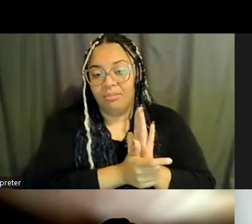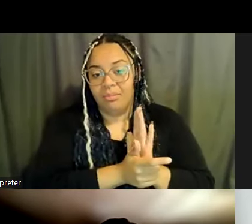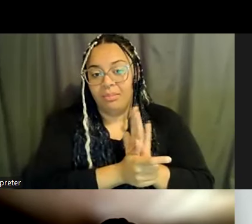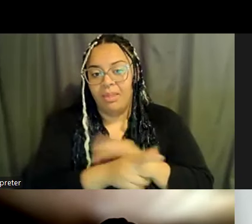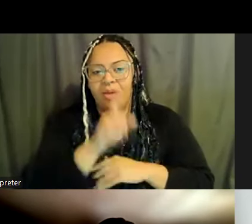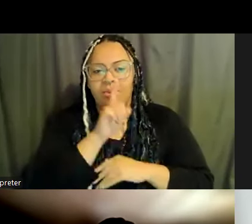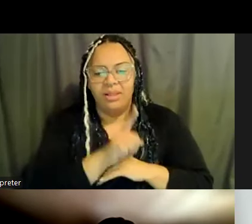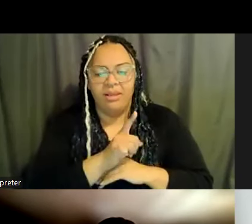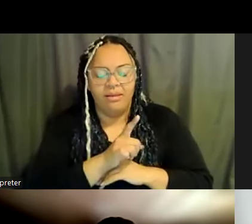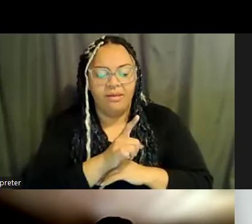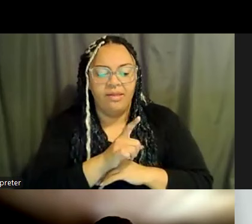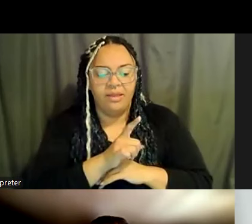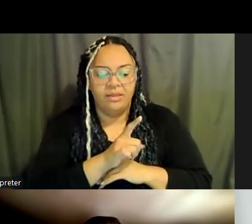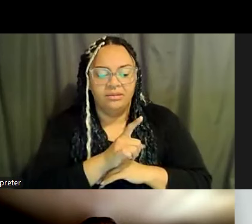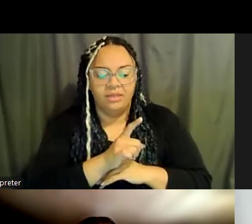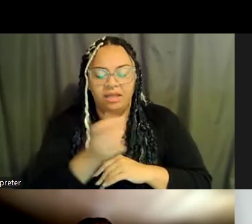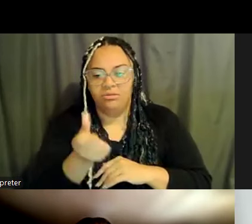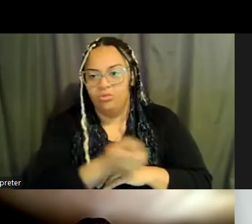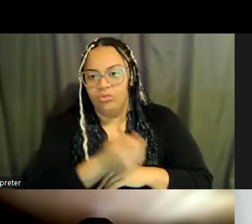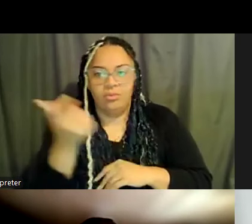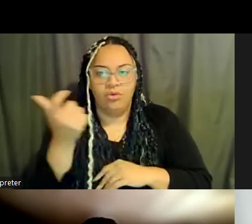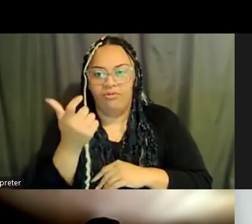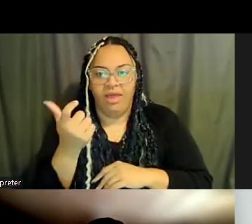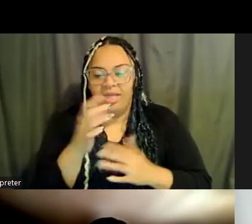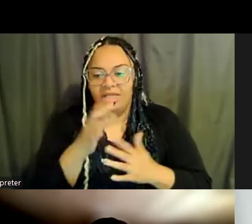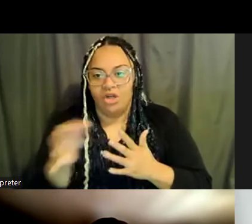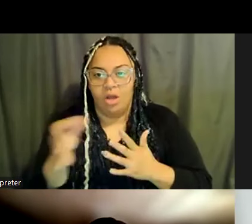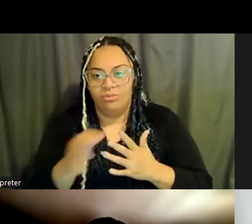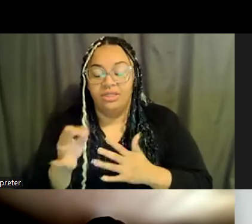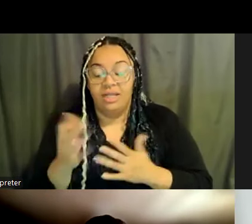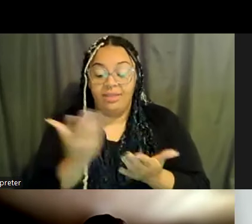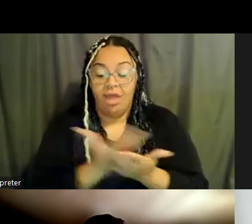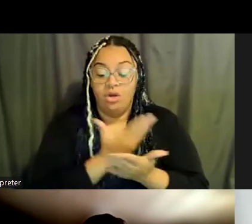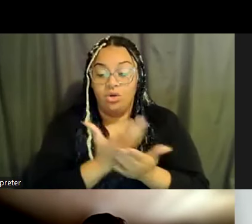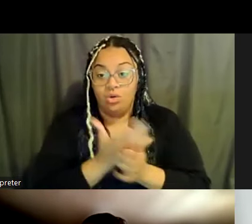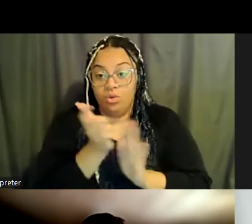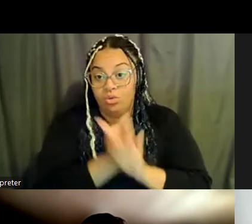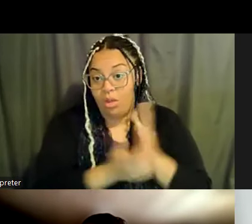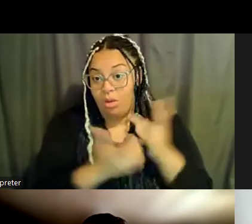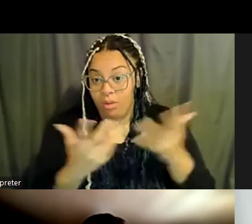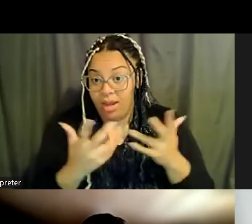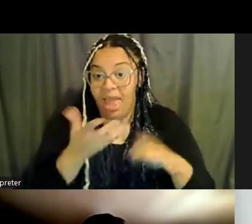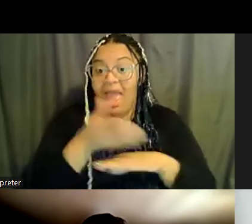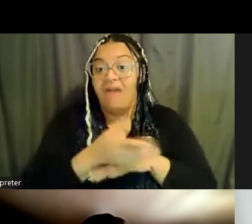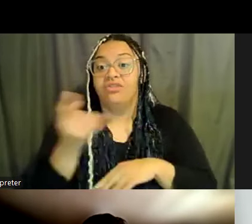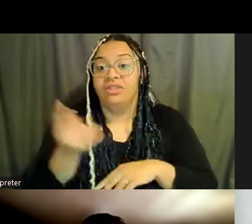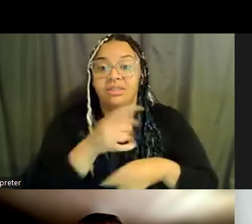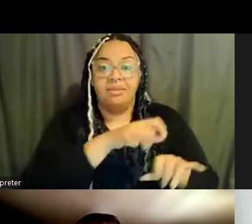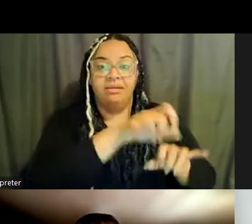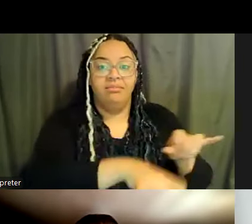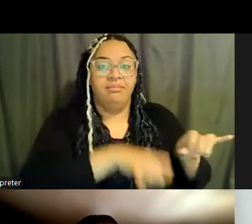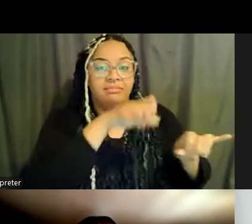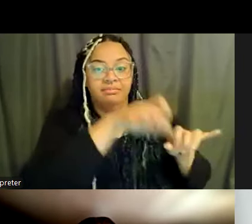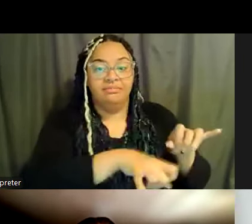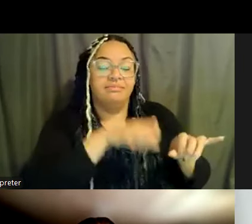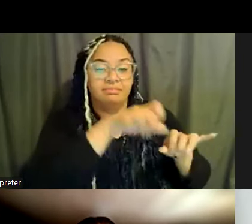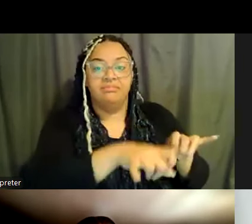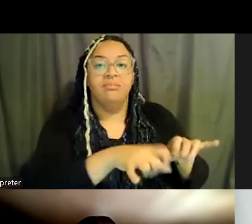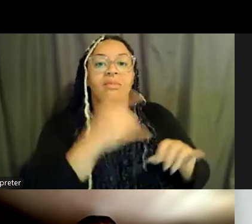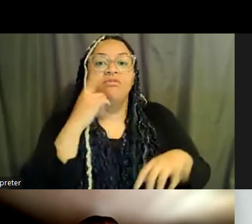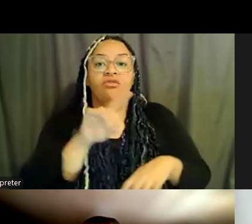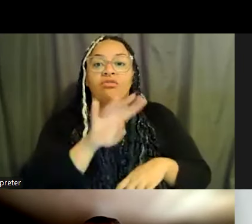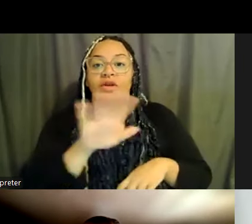kind of removed this as an option. And that new law is that after somebody stores a firearm for 45 days